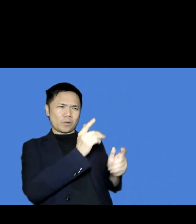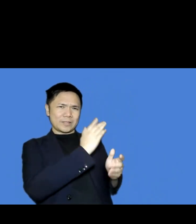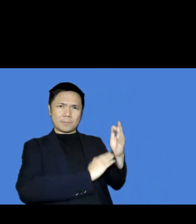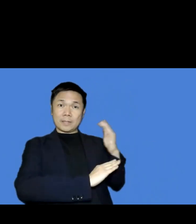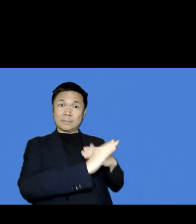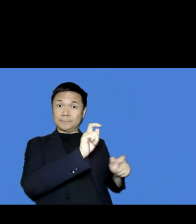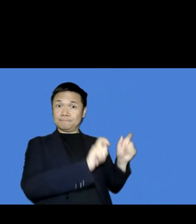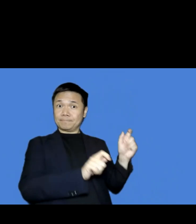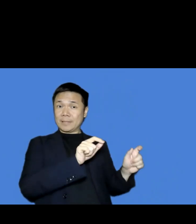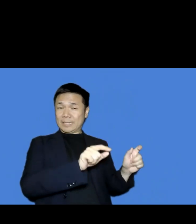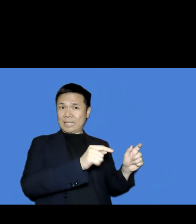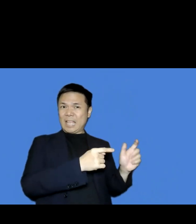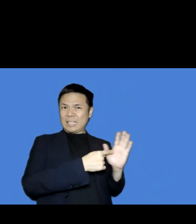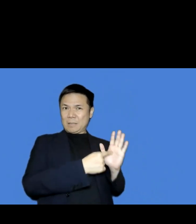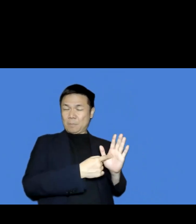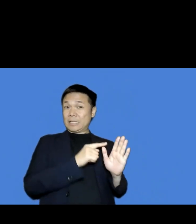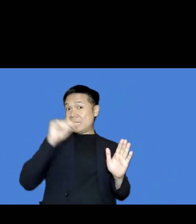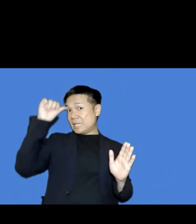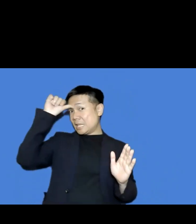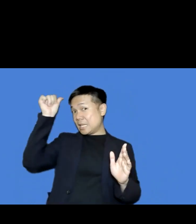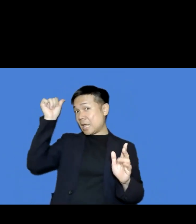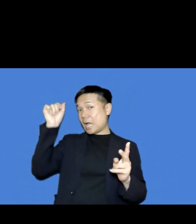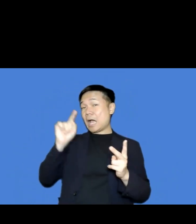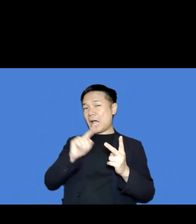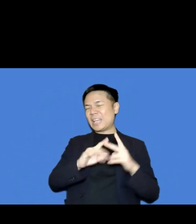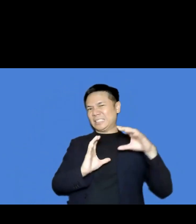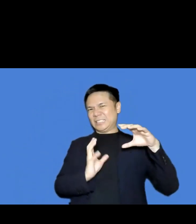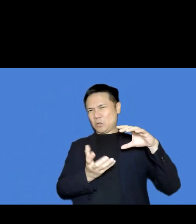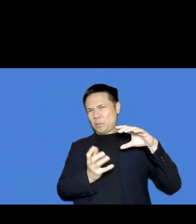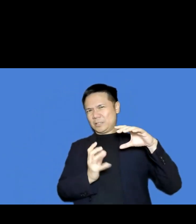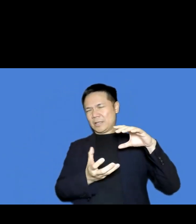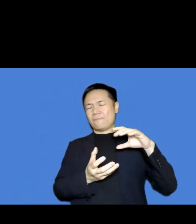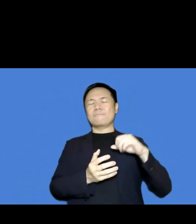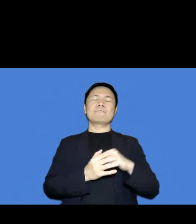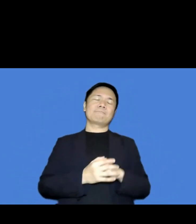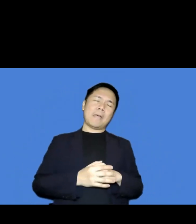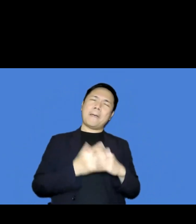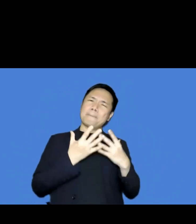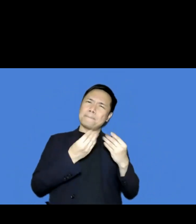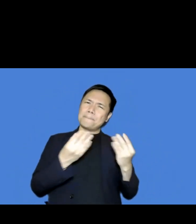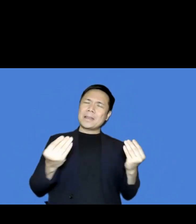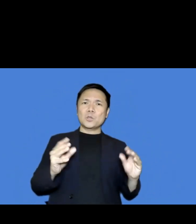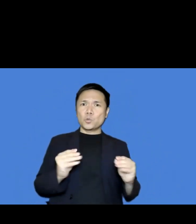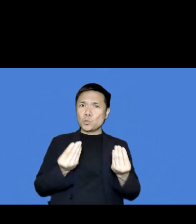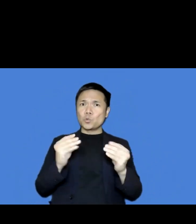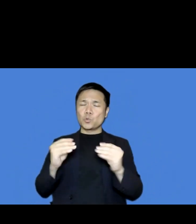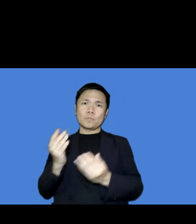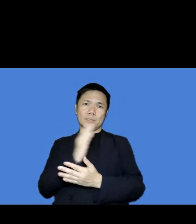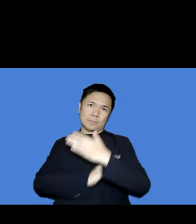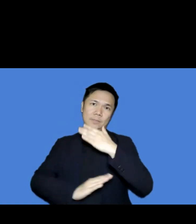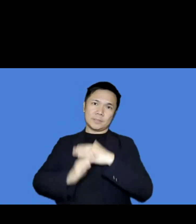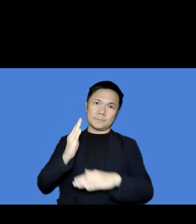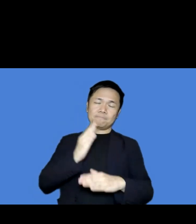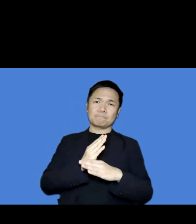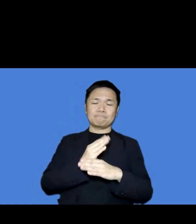particularly in a country like India and the global south, where there's a huge population of young people with disability,